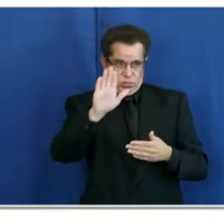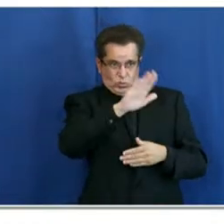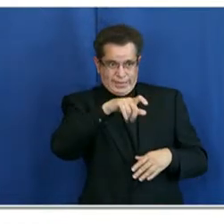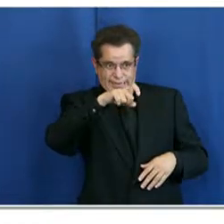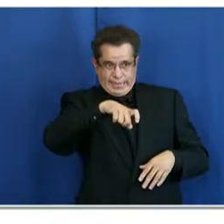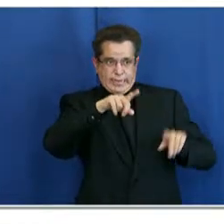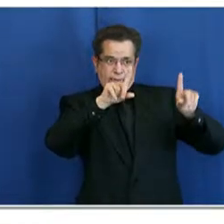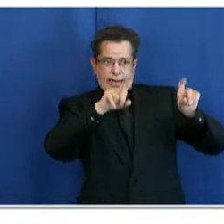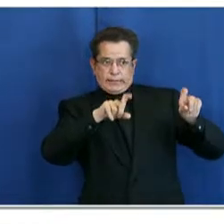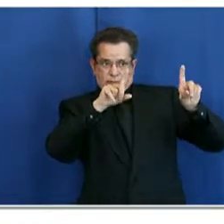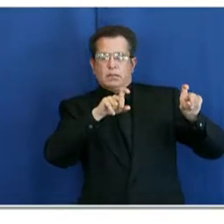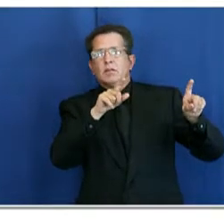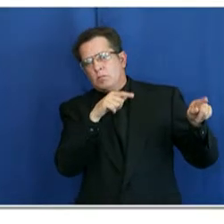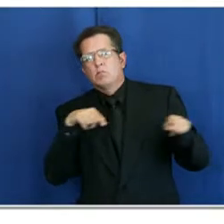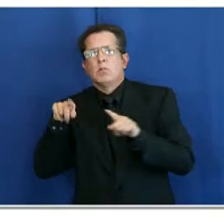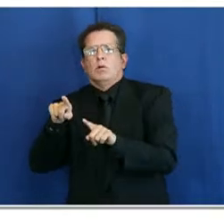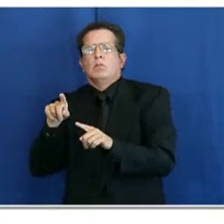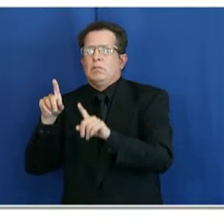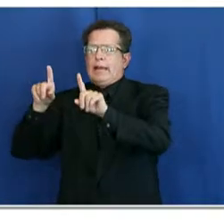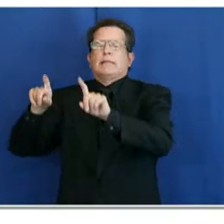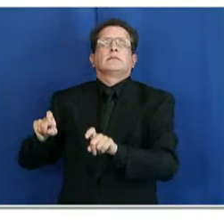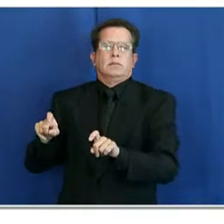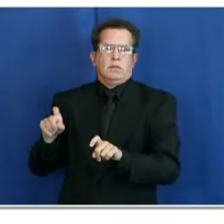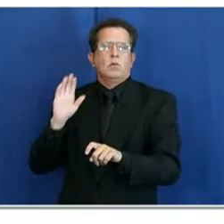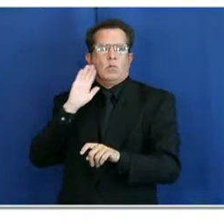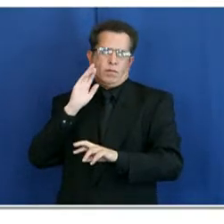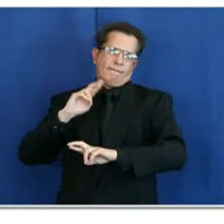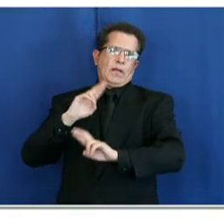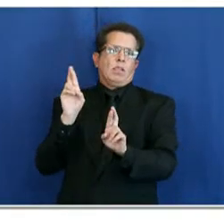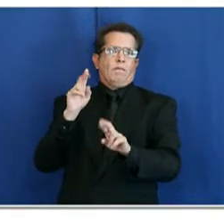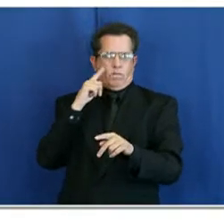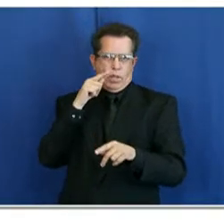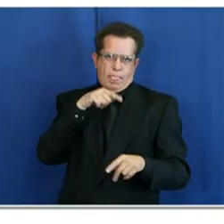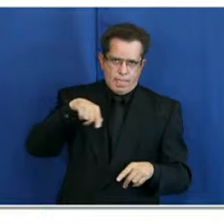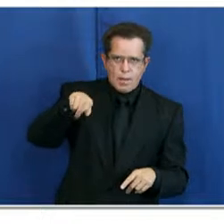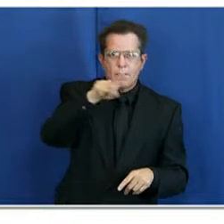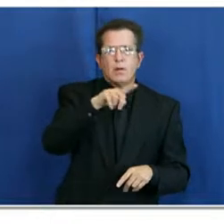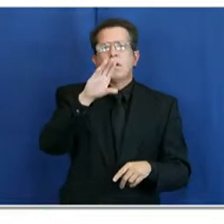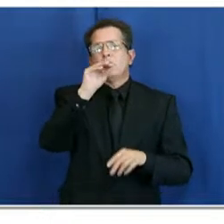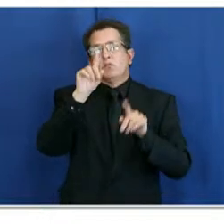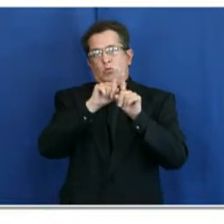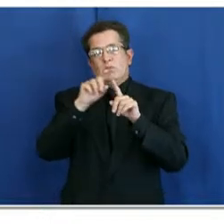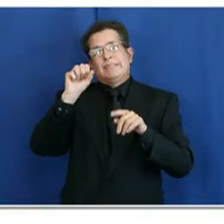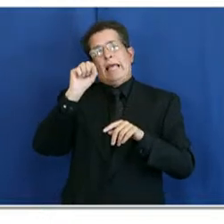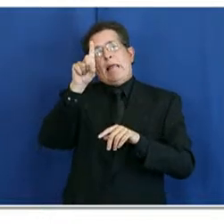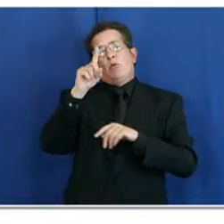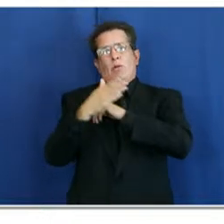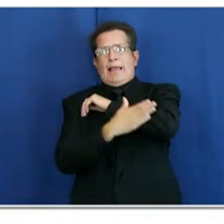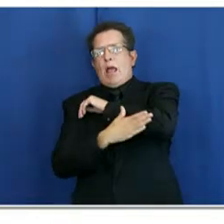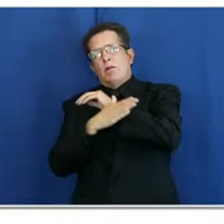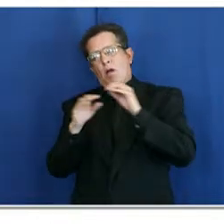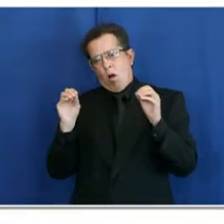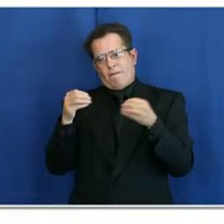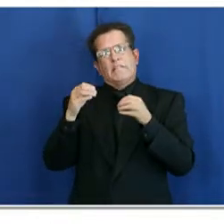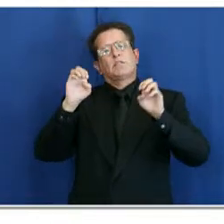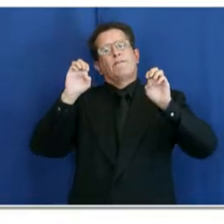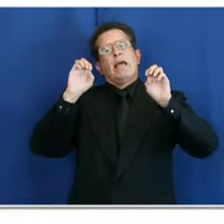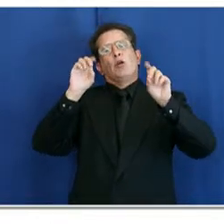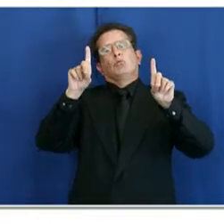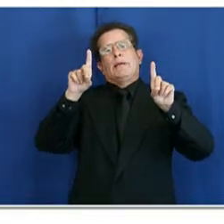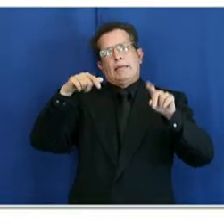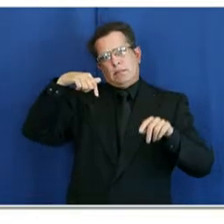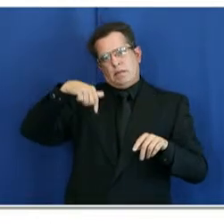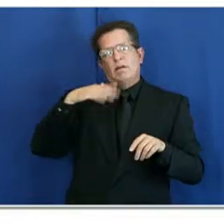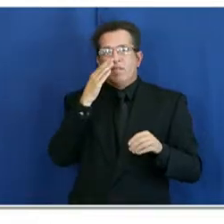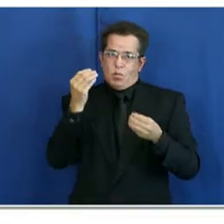a testing. But in addition to that, and you'll hear from Dr. Gothold in a minute, we're working with the San Diego County Office of Education to open